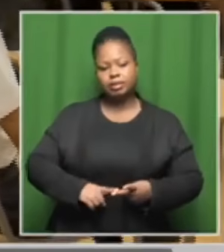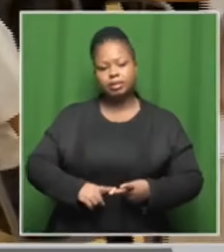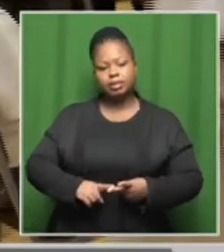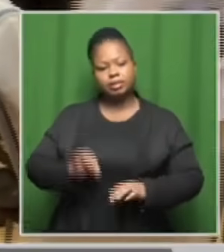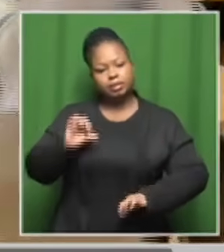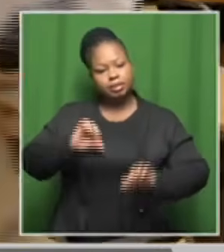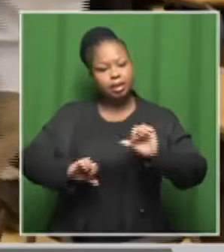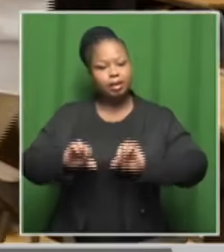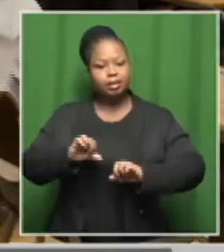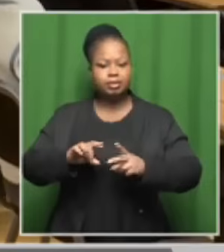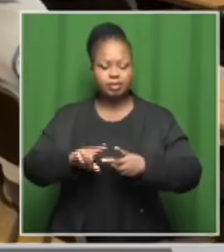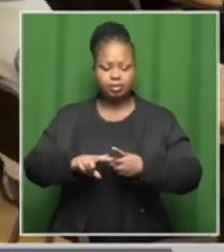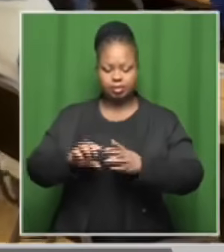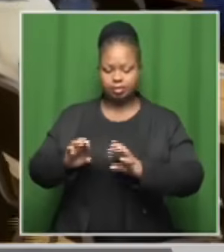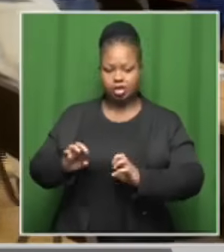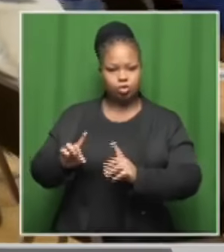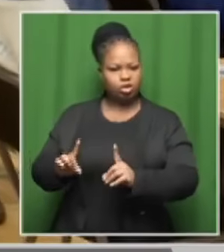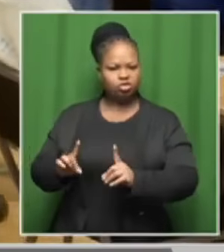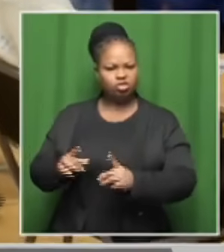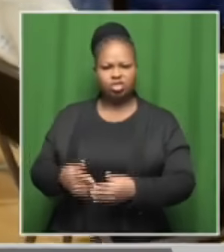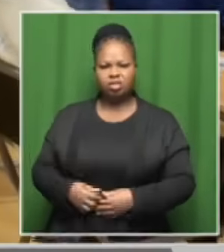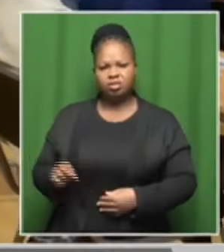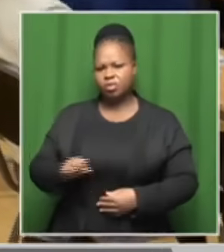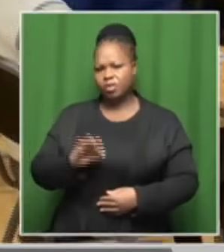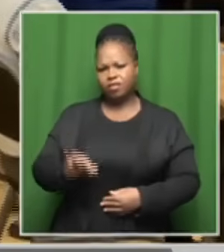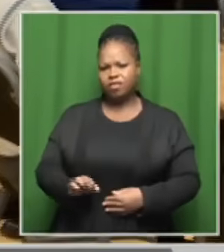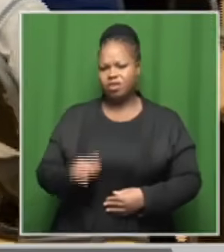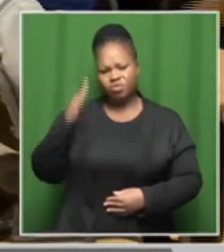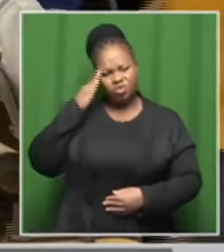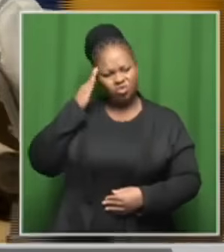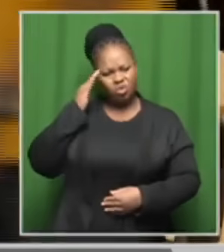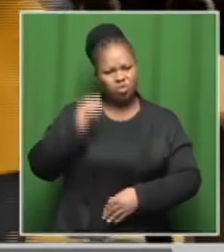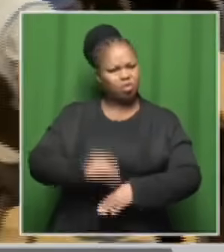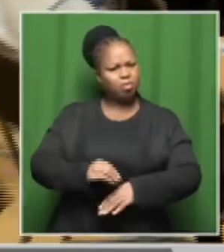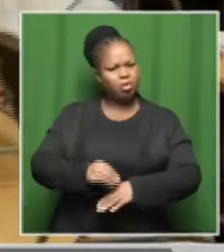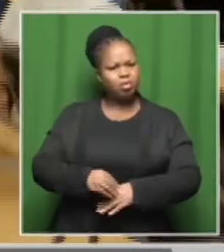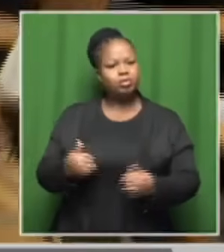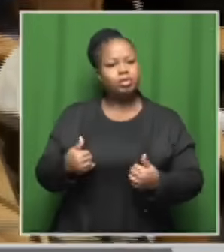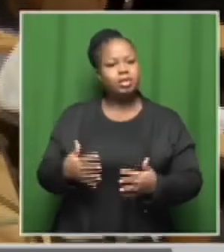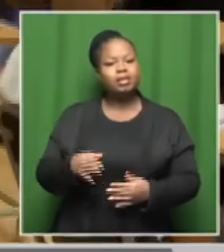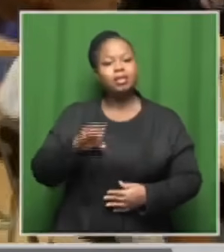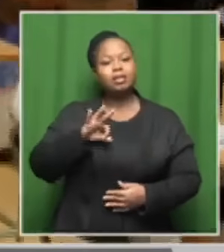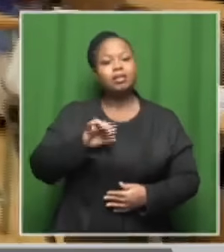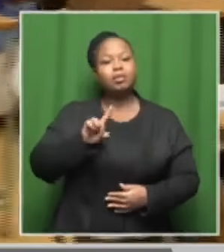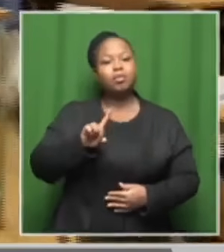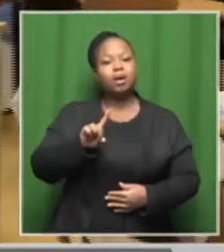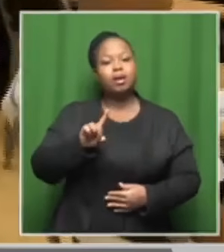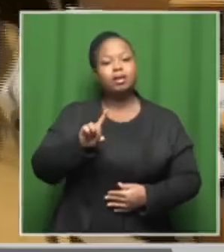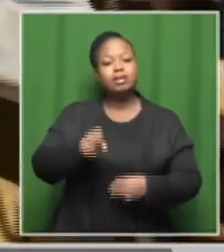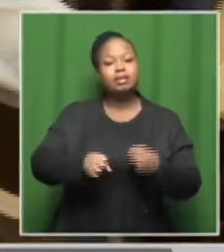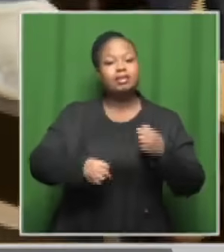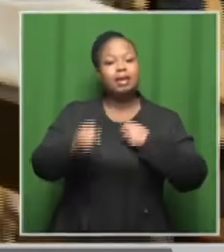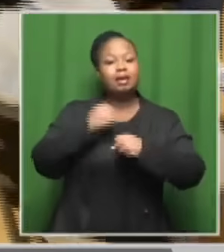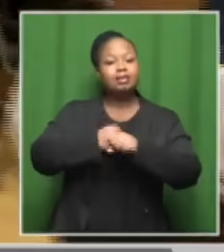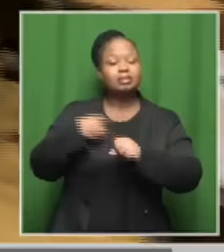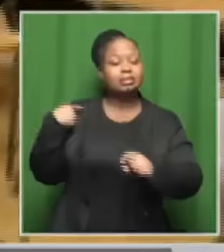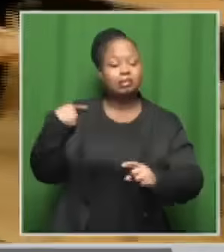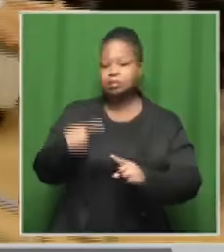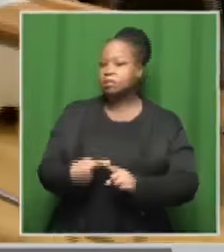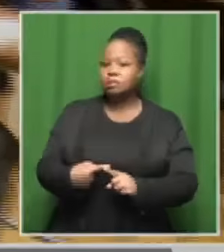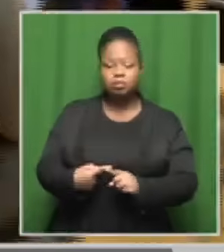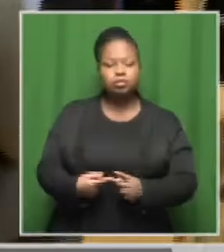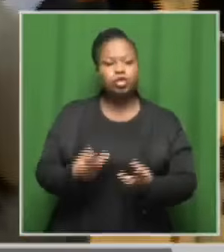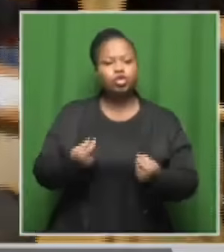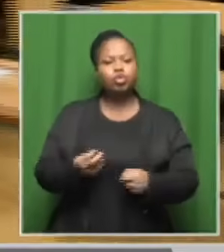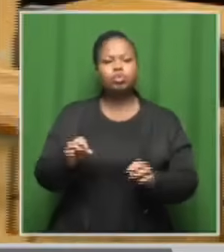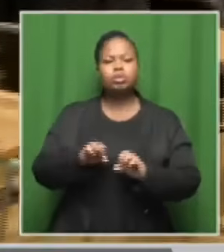education in South Africa. It's 31 years on. New systems have been designed. So